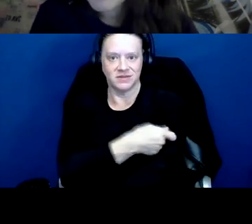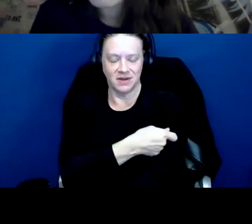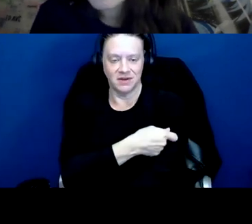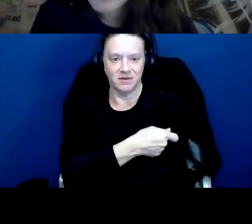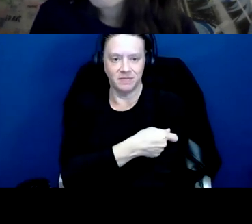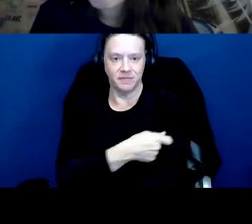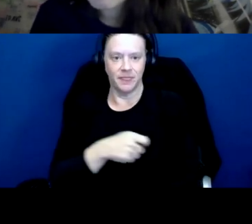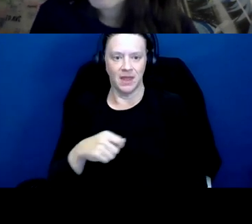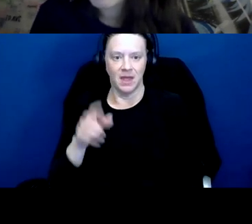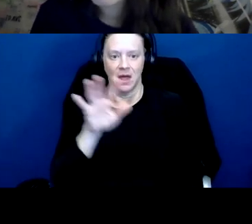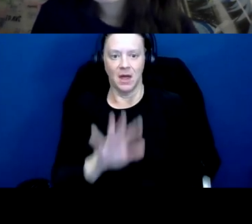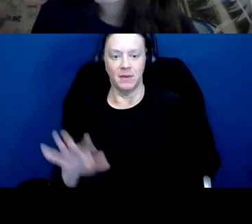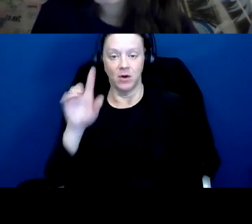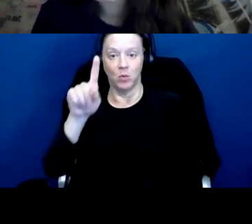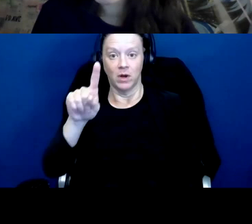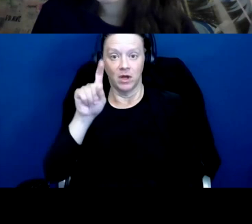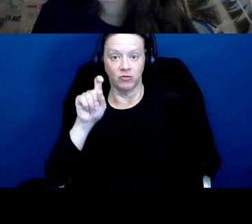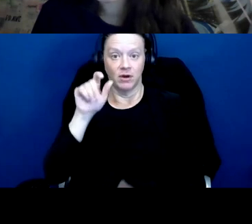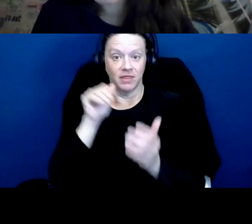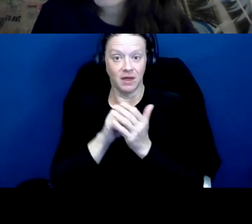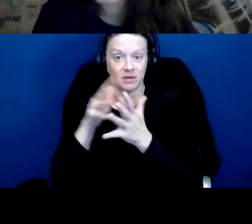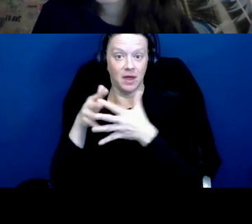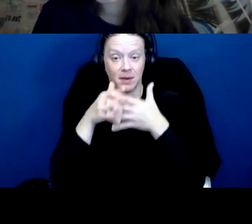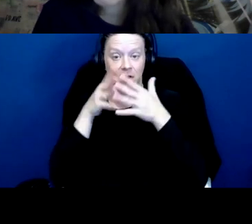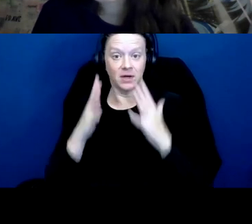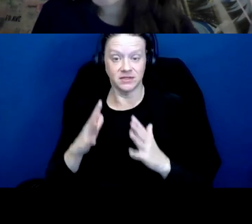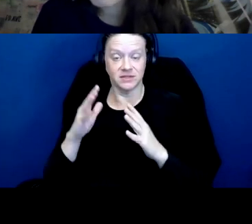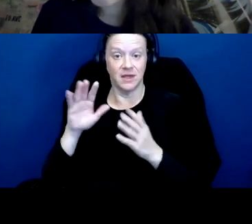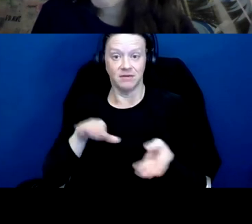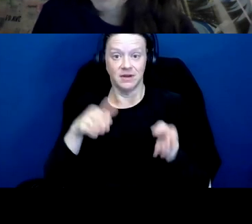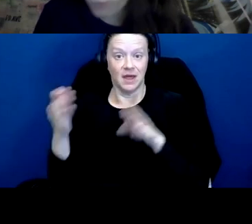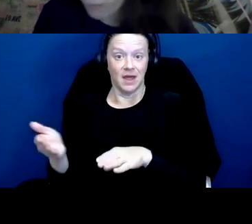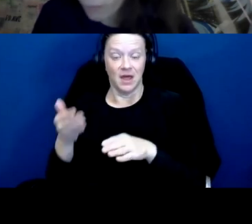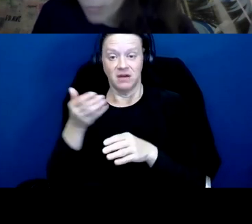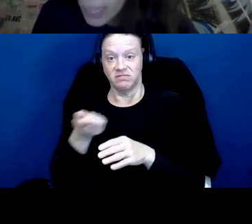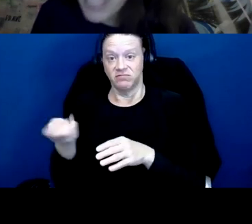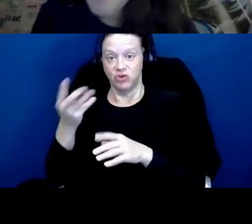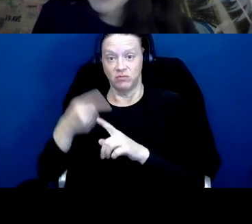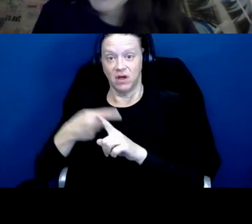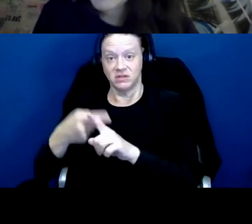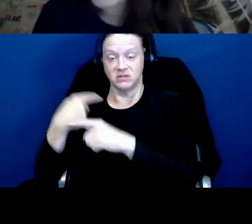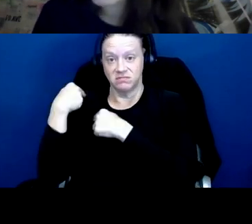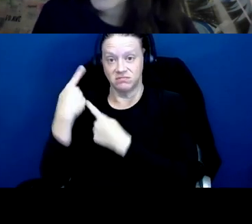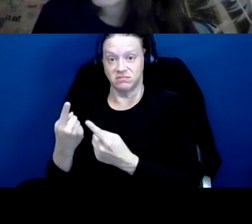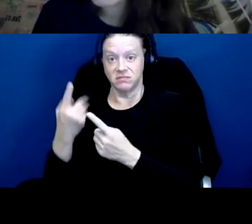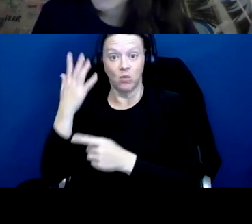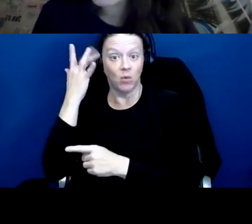About 100,000 people, 100,000 Americans have died in the past few months from COVID. That means